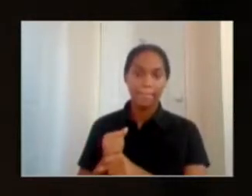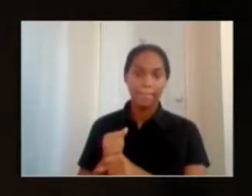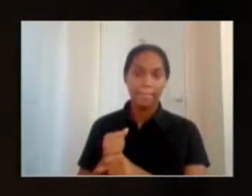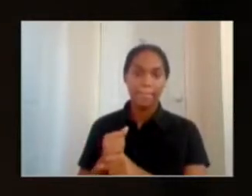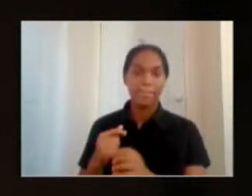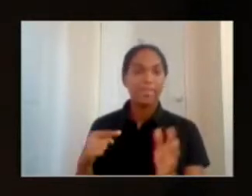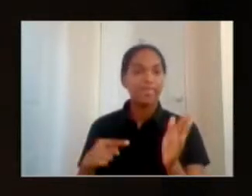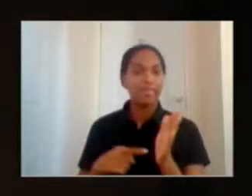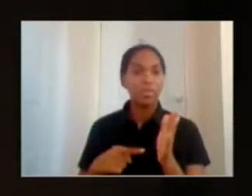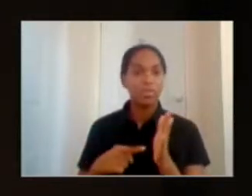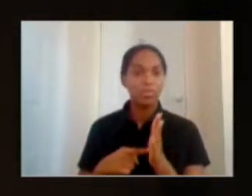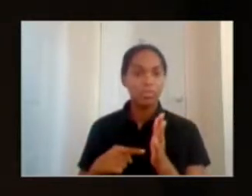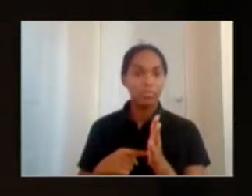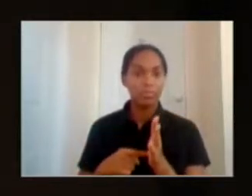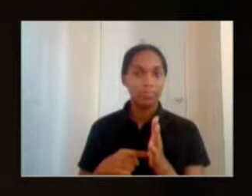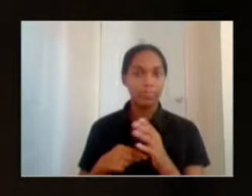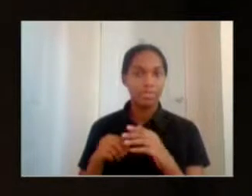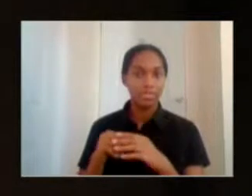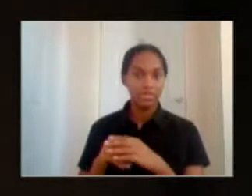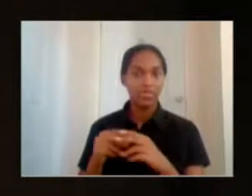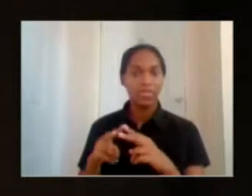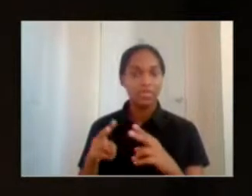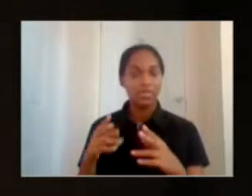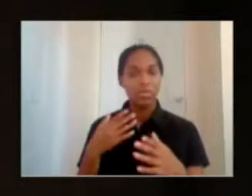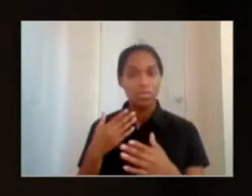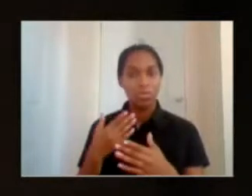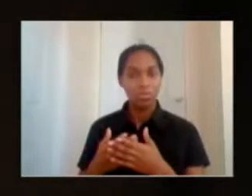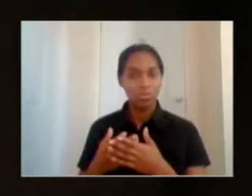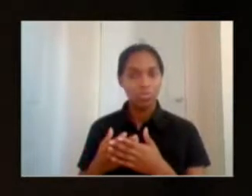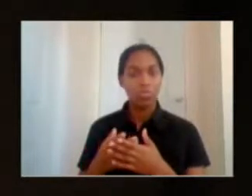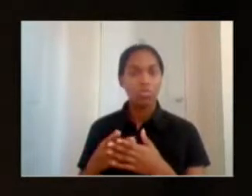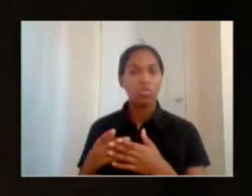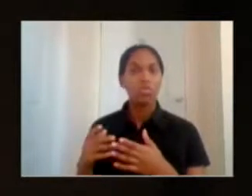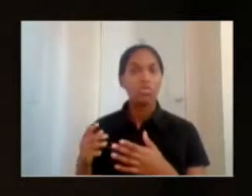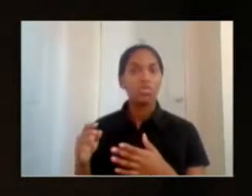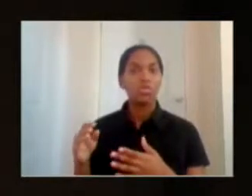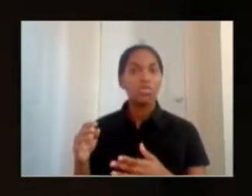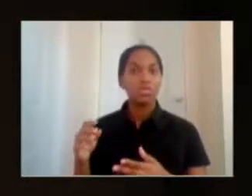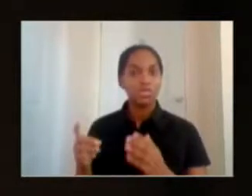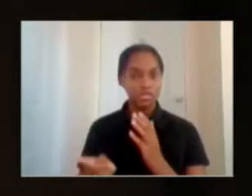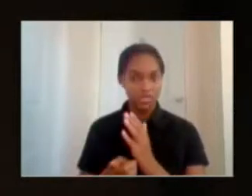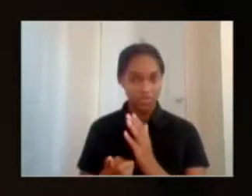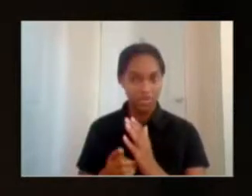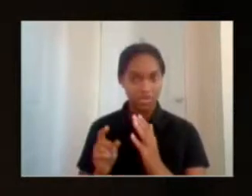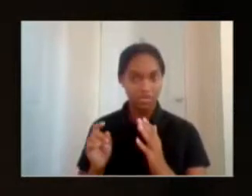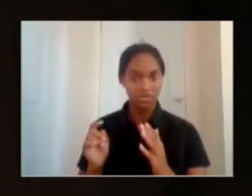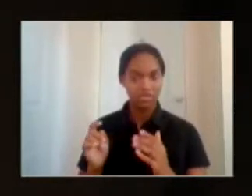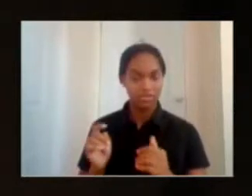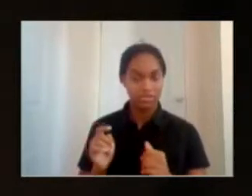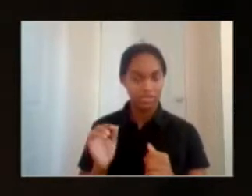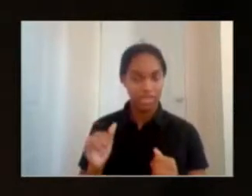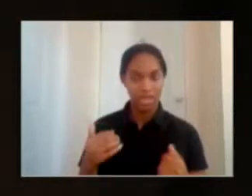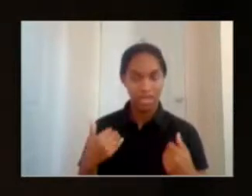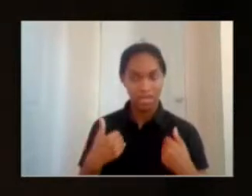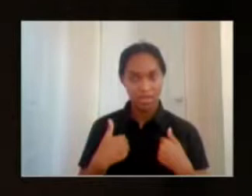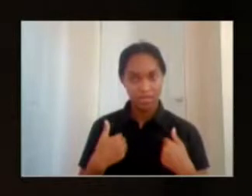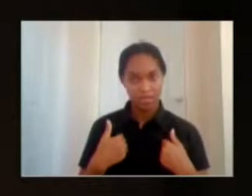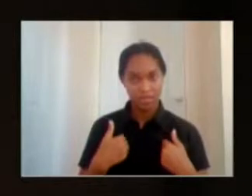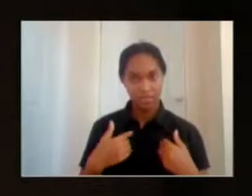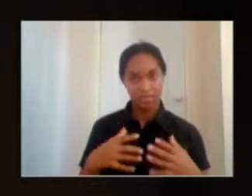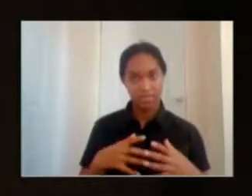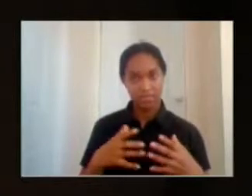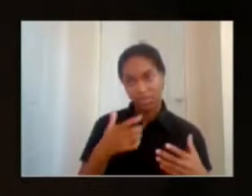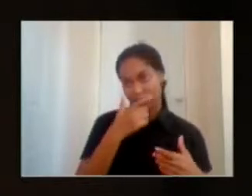affordable and very well featured devices that have silicon devices that have a lot of